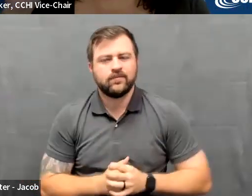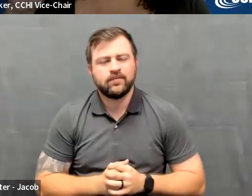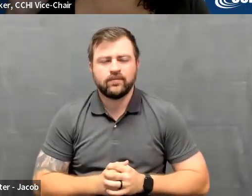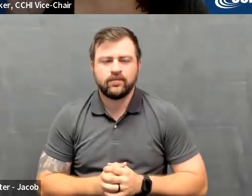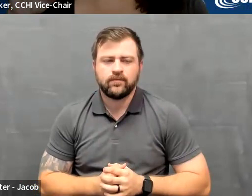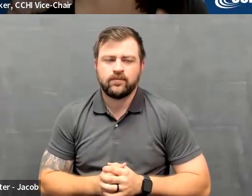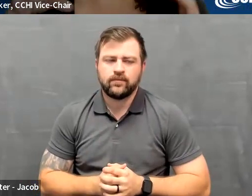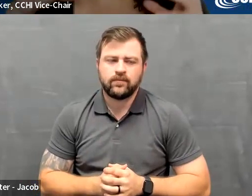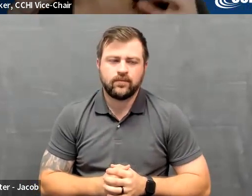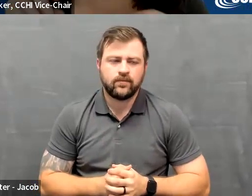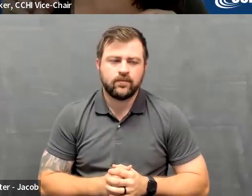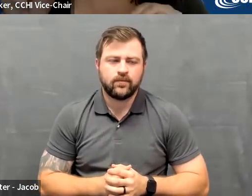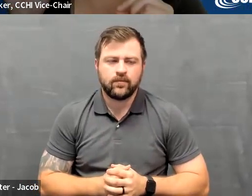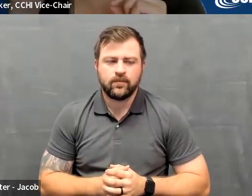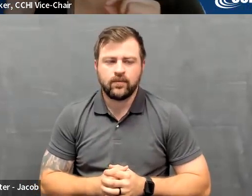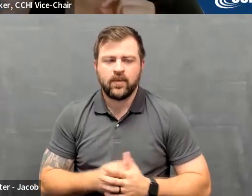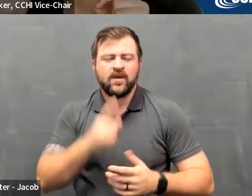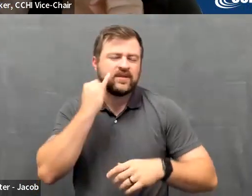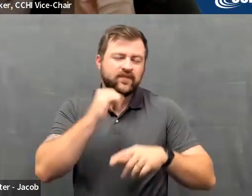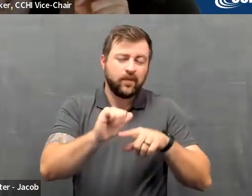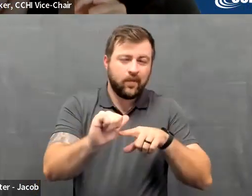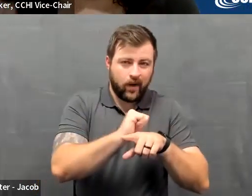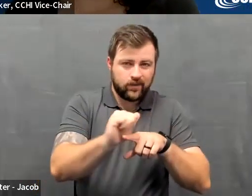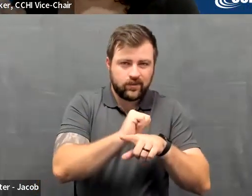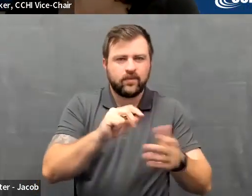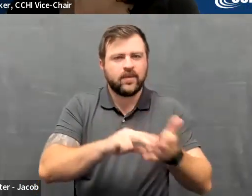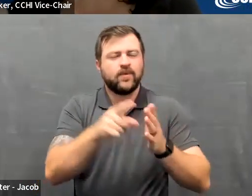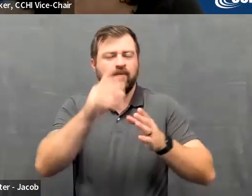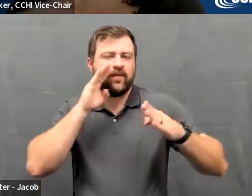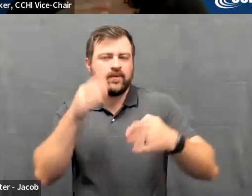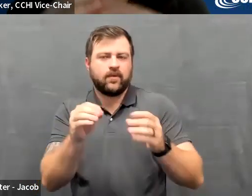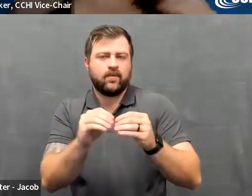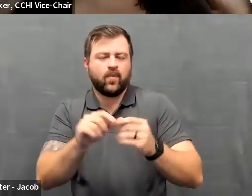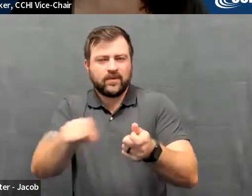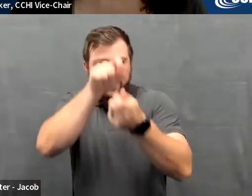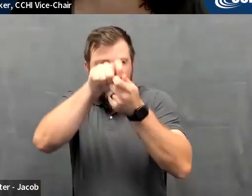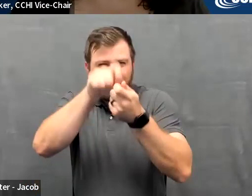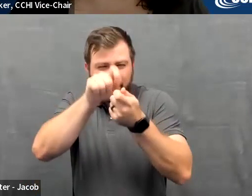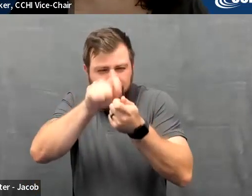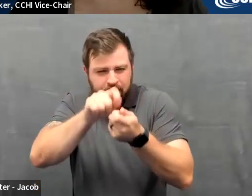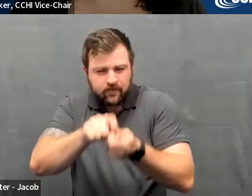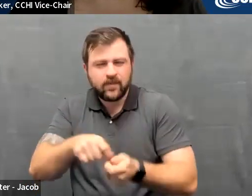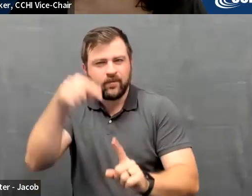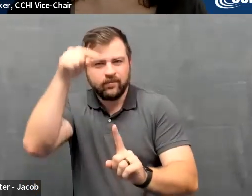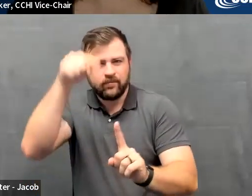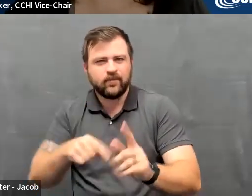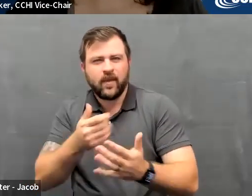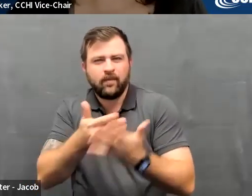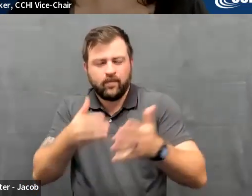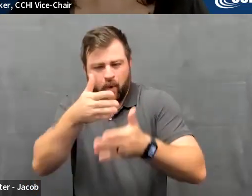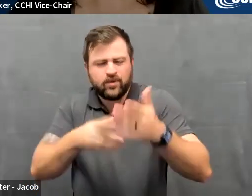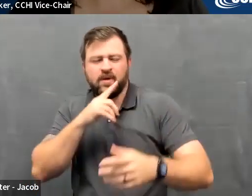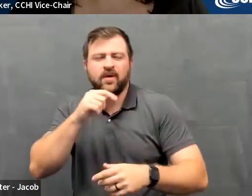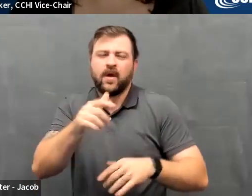because when you are practicing, you're focusing on specific elements and not just on the full performance and